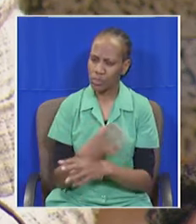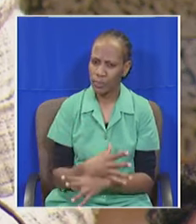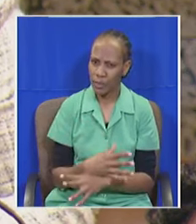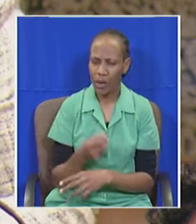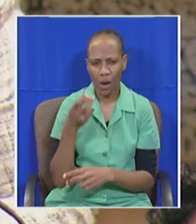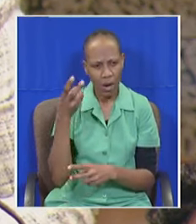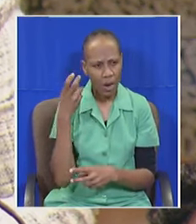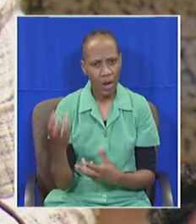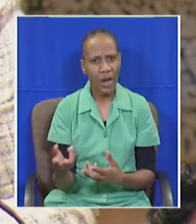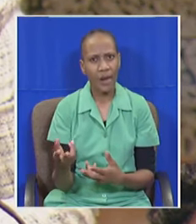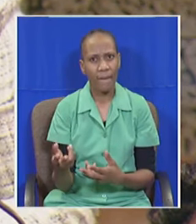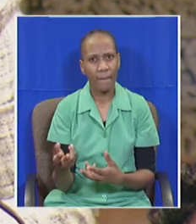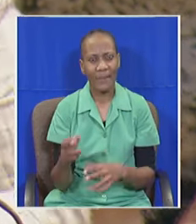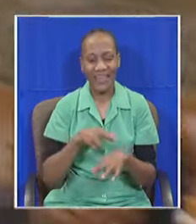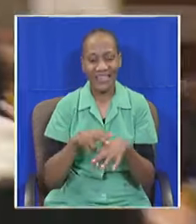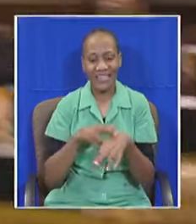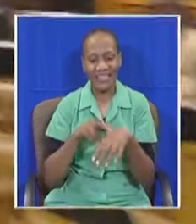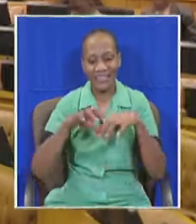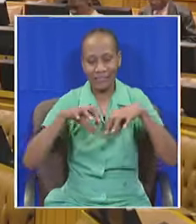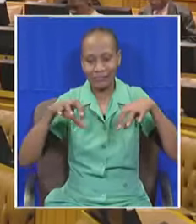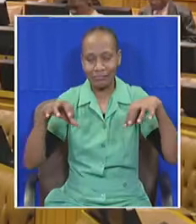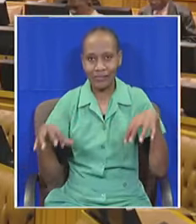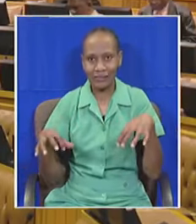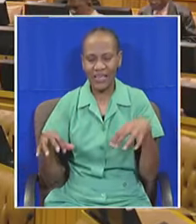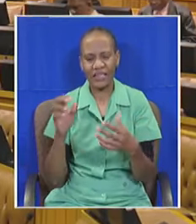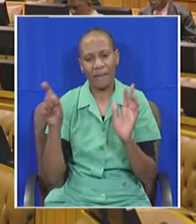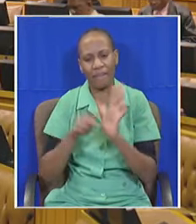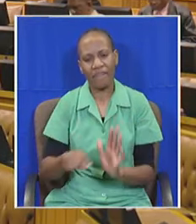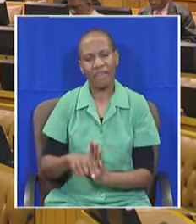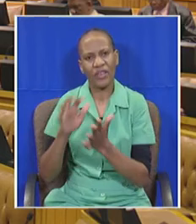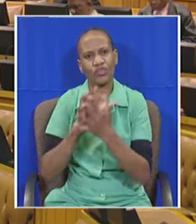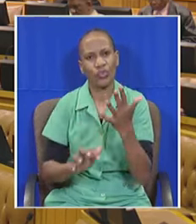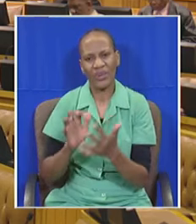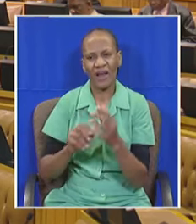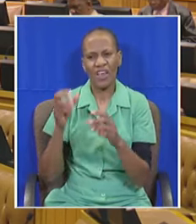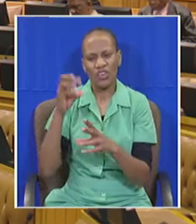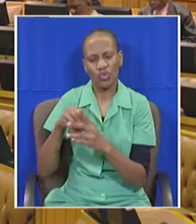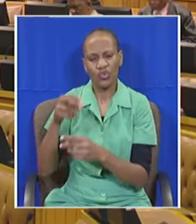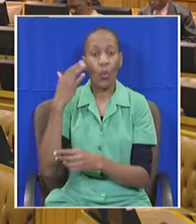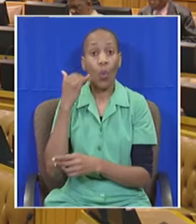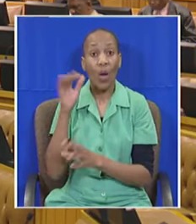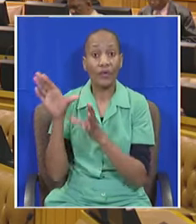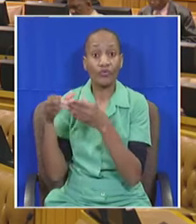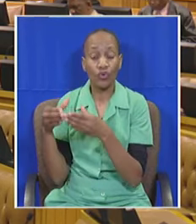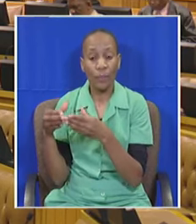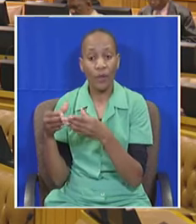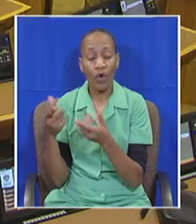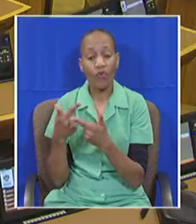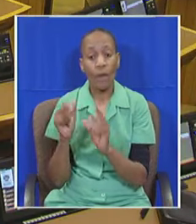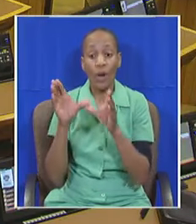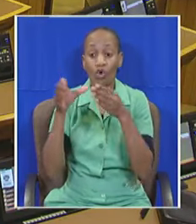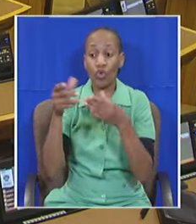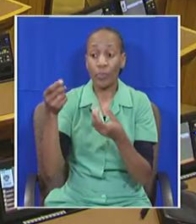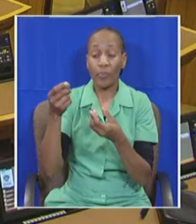blatant, overt racism and propagation of white supremacy by a certain sector of student